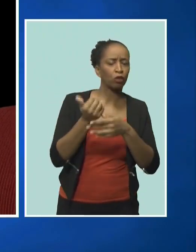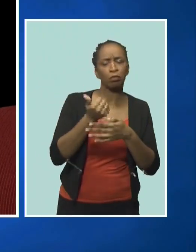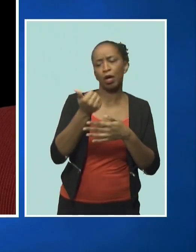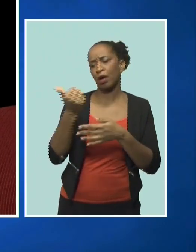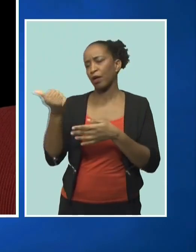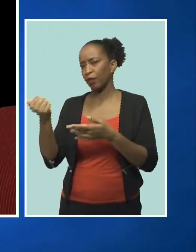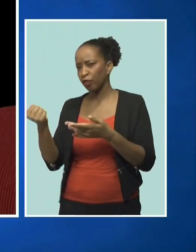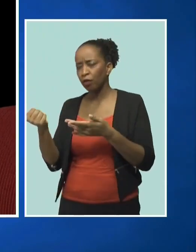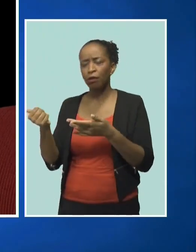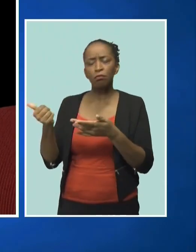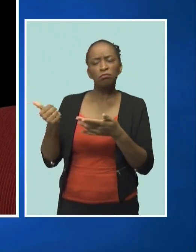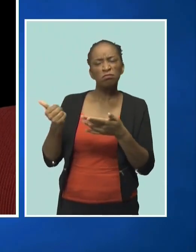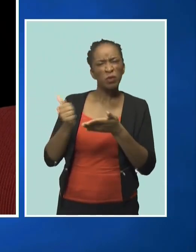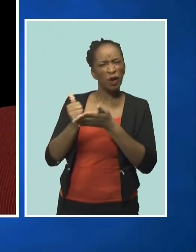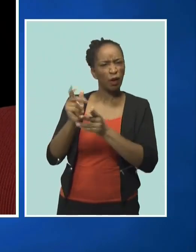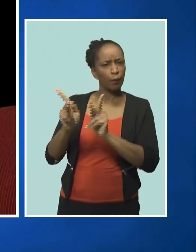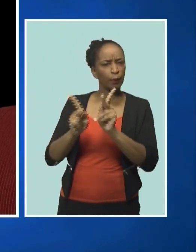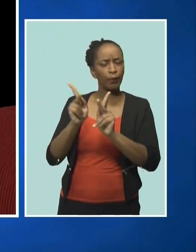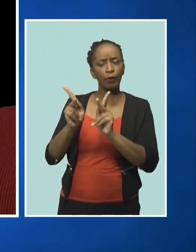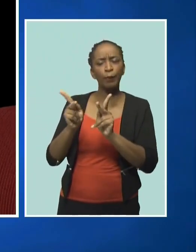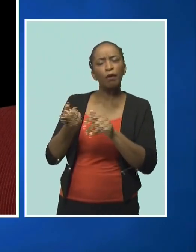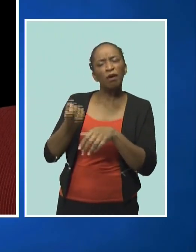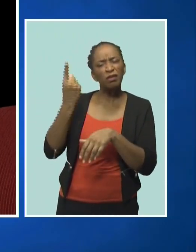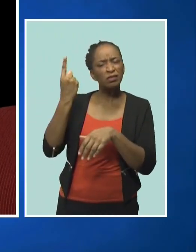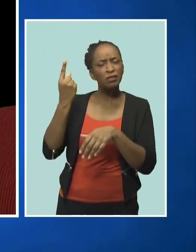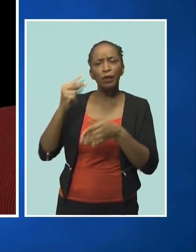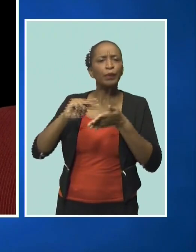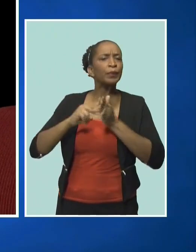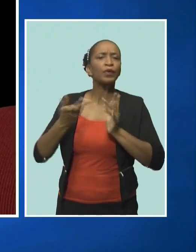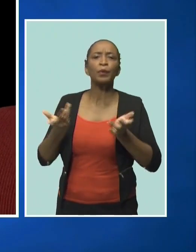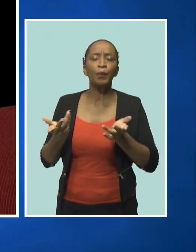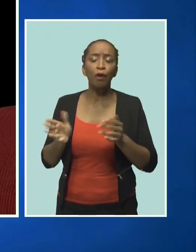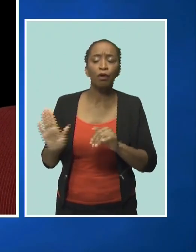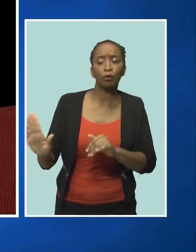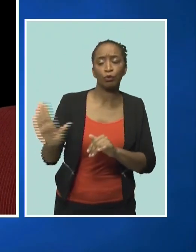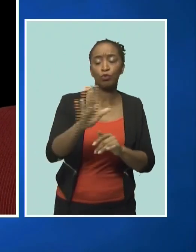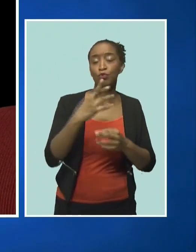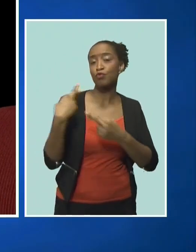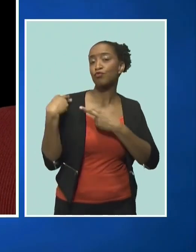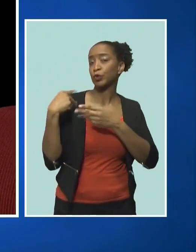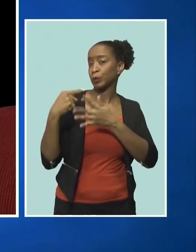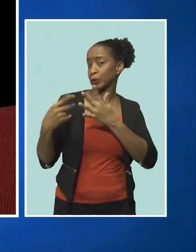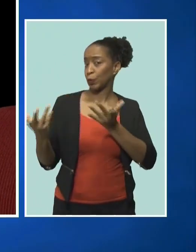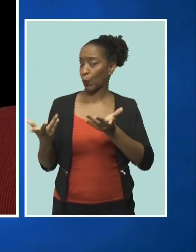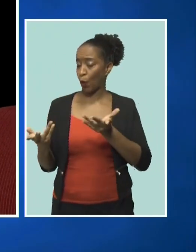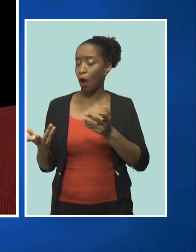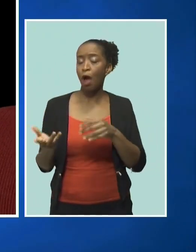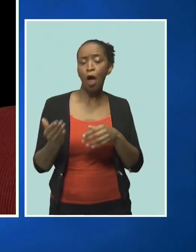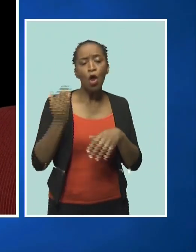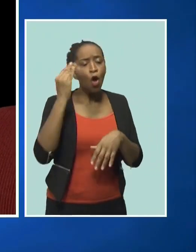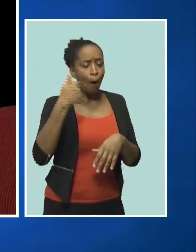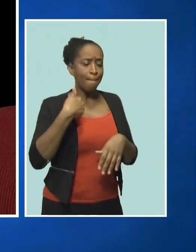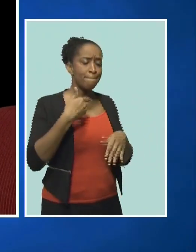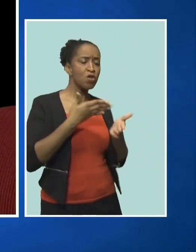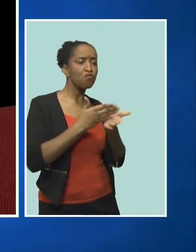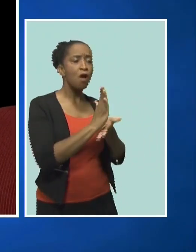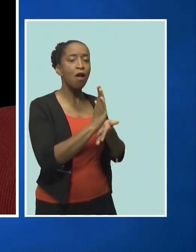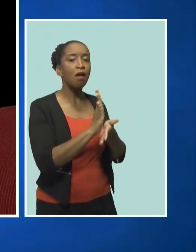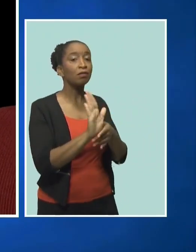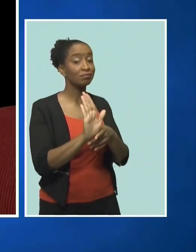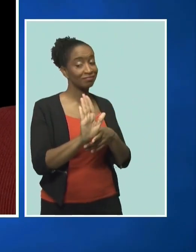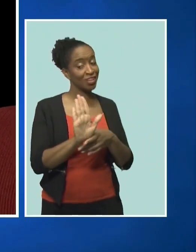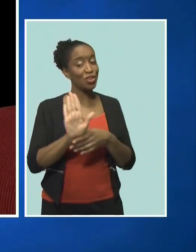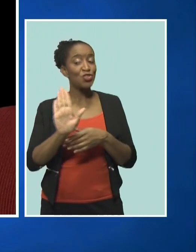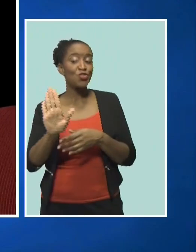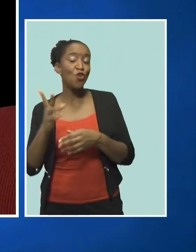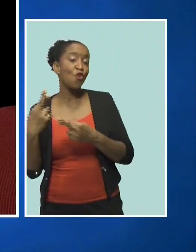what that means, what their responsibility is. It's not just enough to say, I have the right. You also need to know what that means, what your